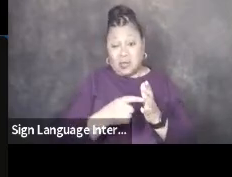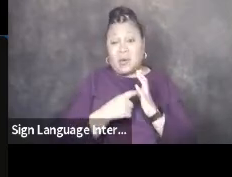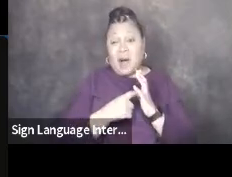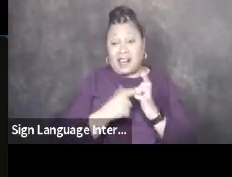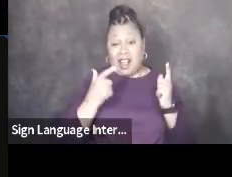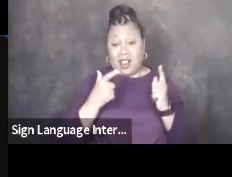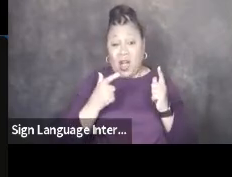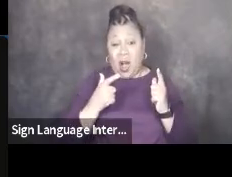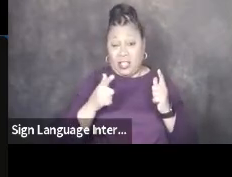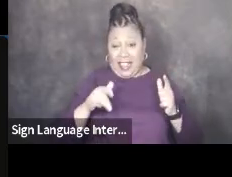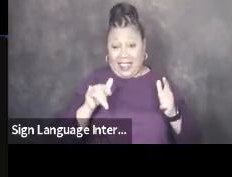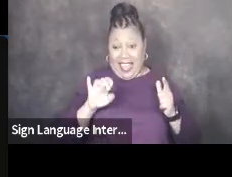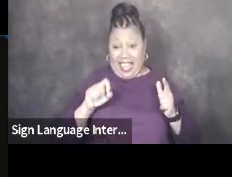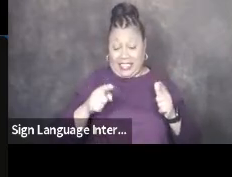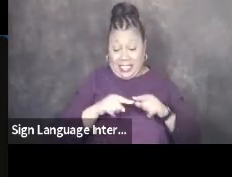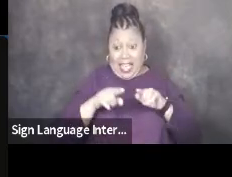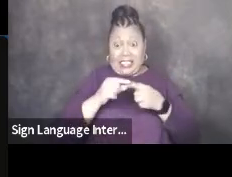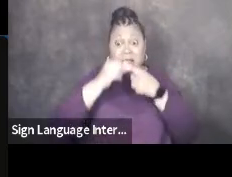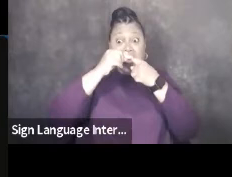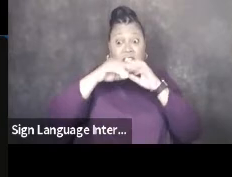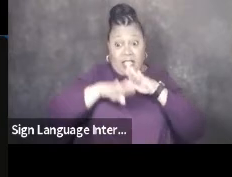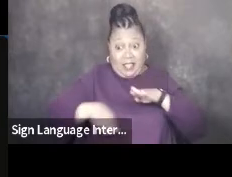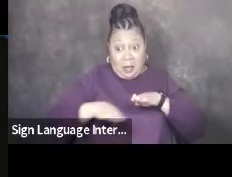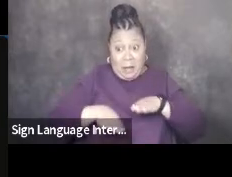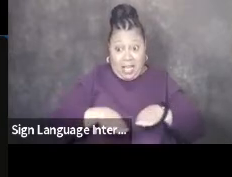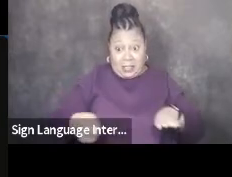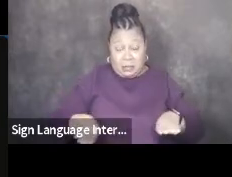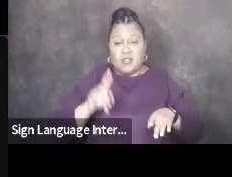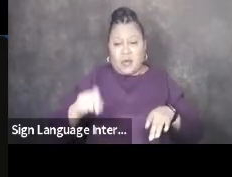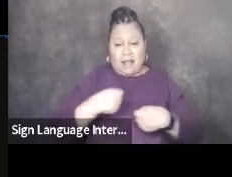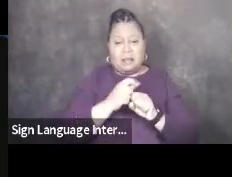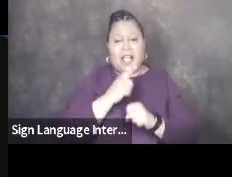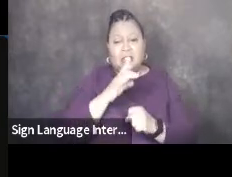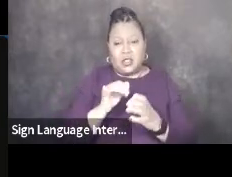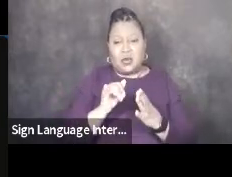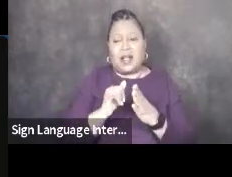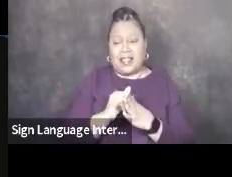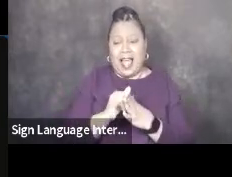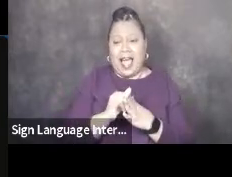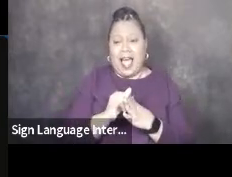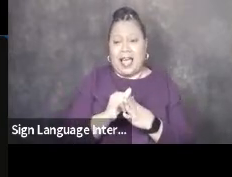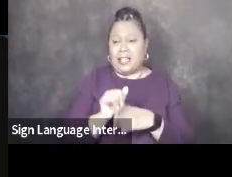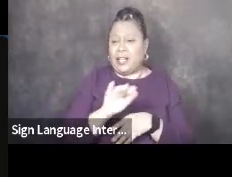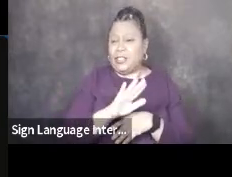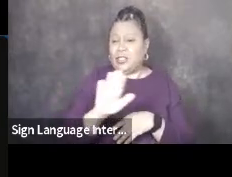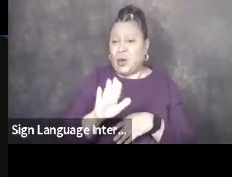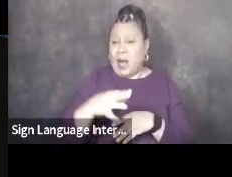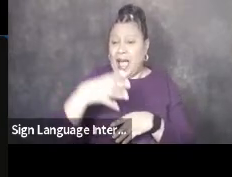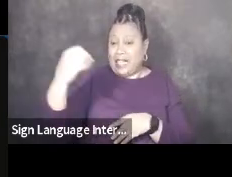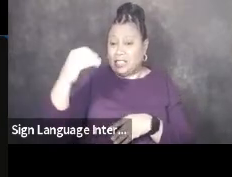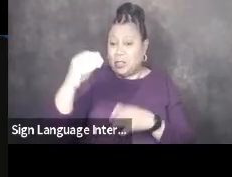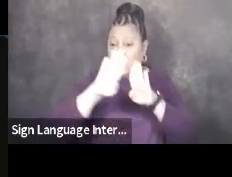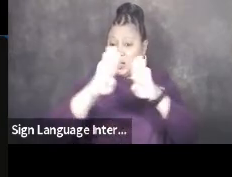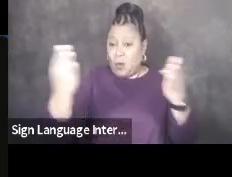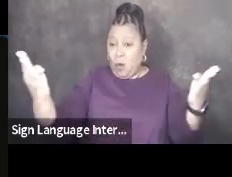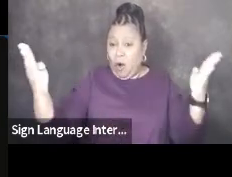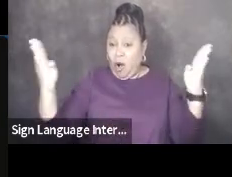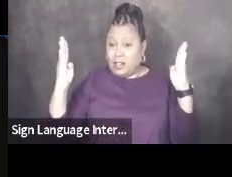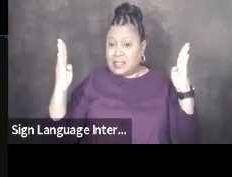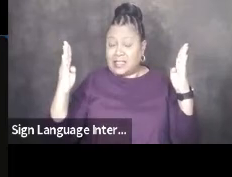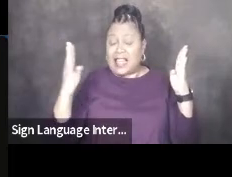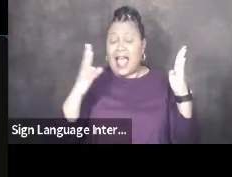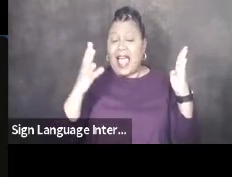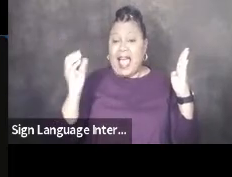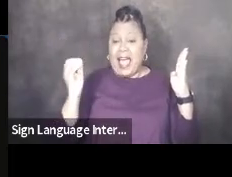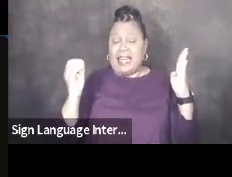enlarged landings, especially at the bottom. And you have to make sure that your exterior walls,